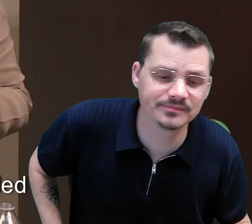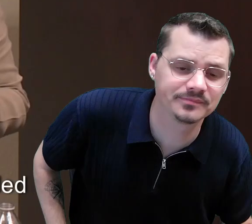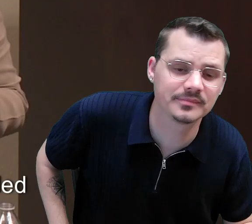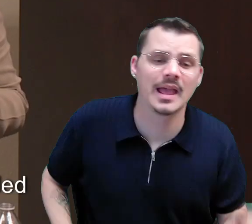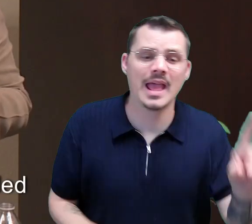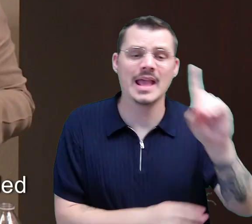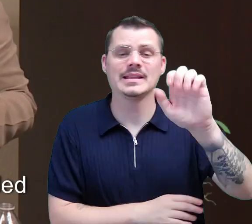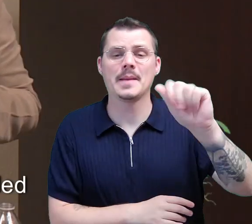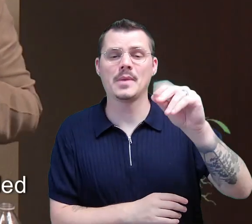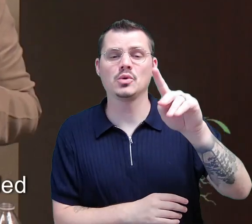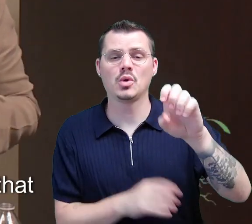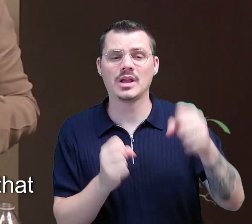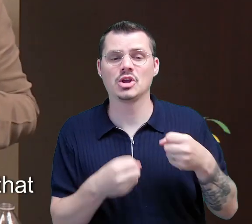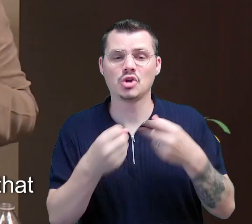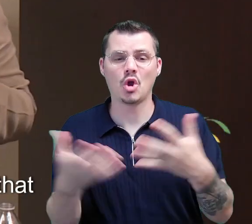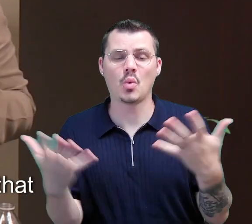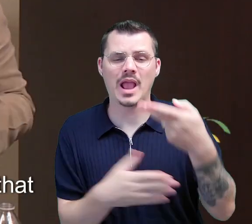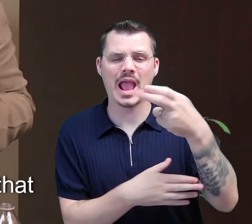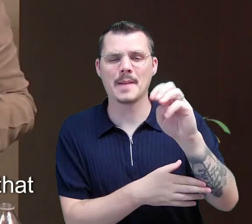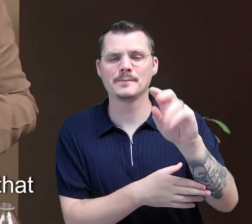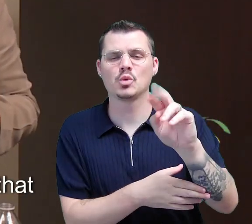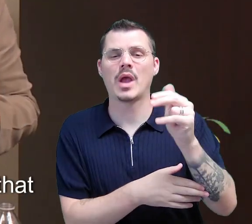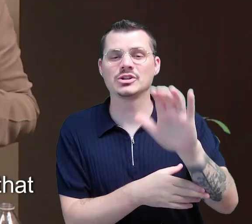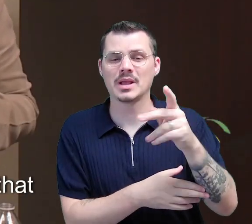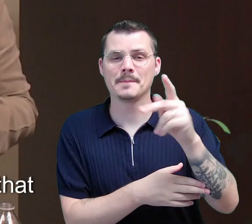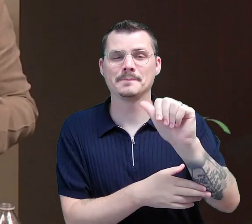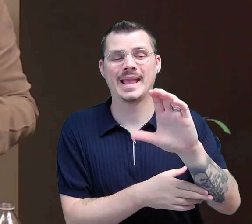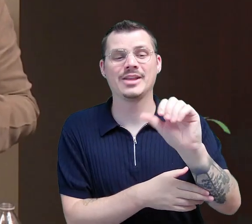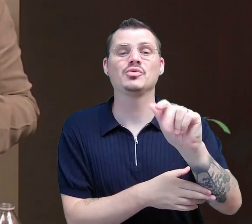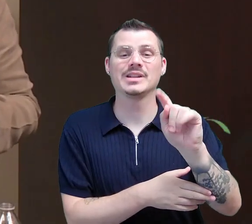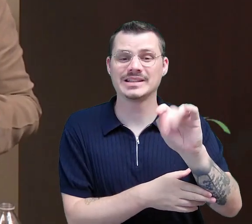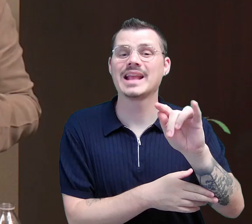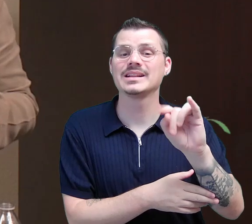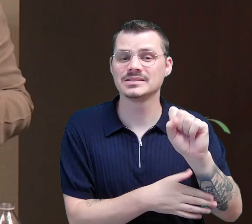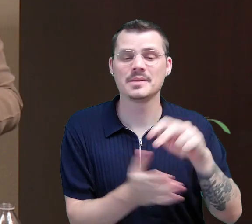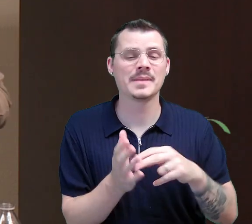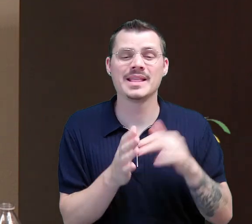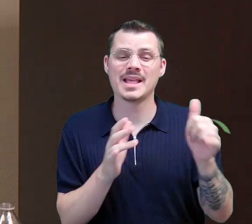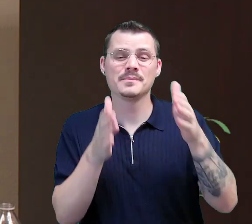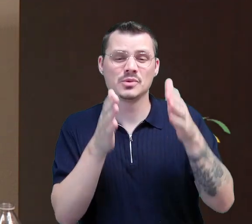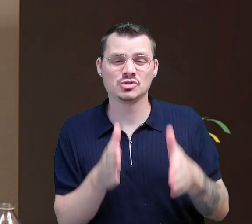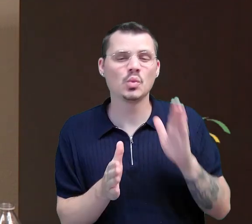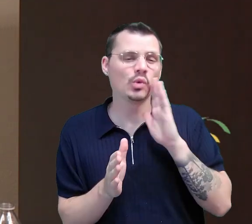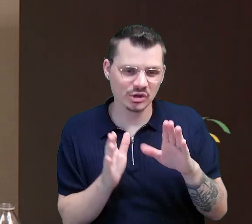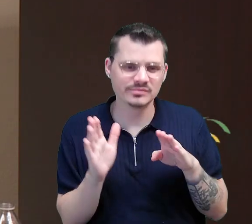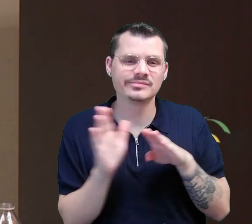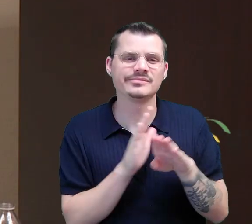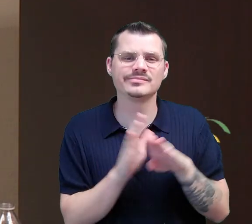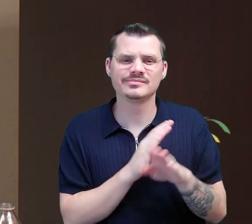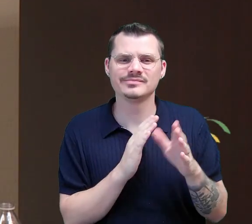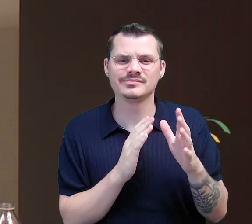can cause something called hemorrhagic pancreatitis, and what that means is the person will develop